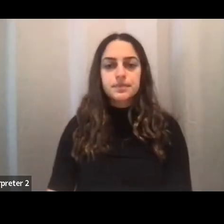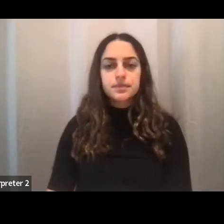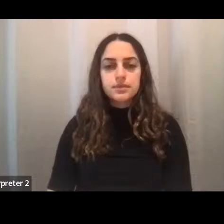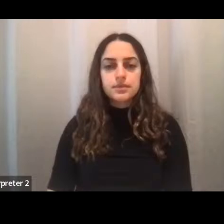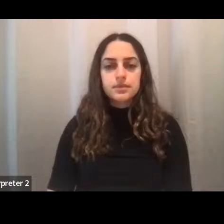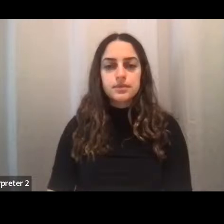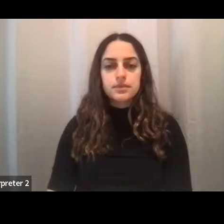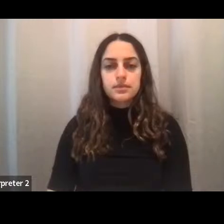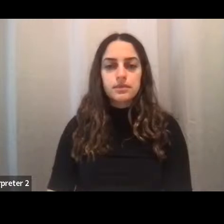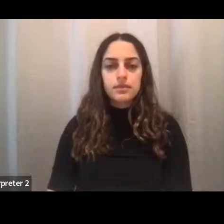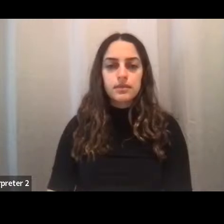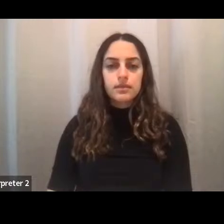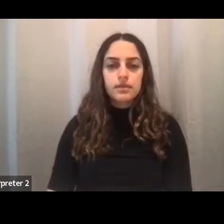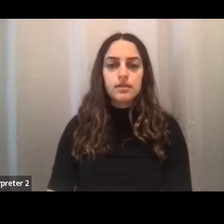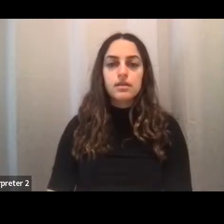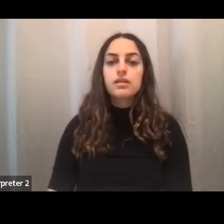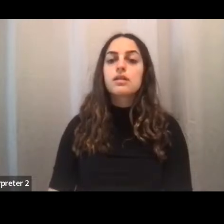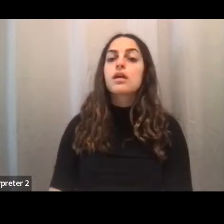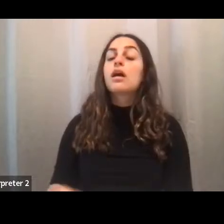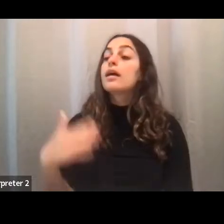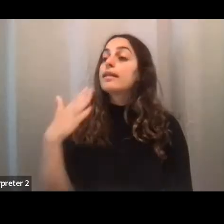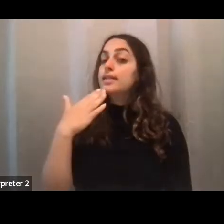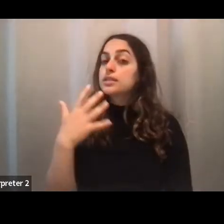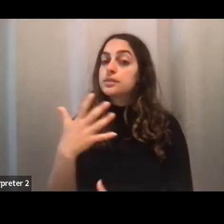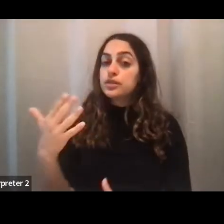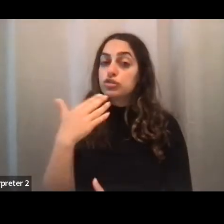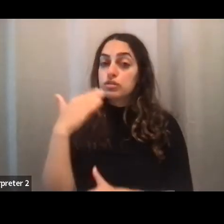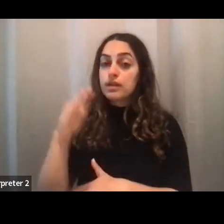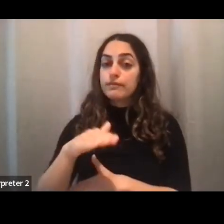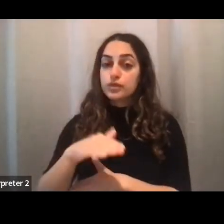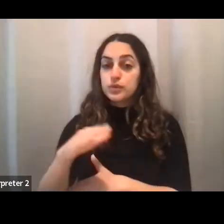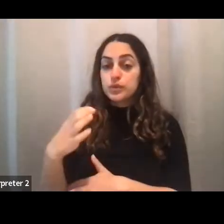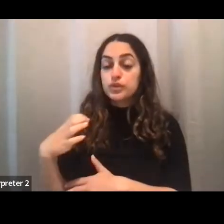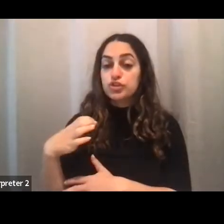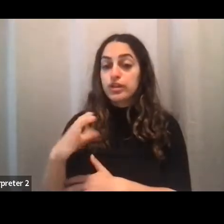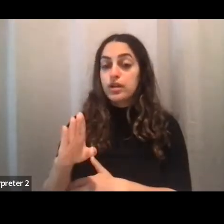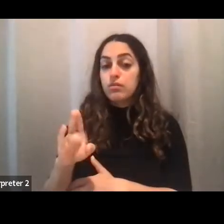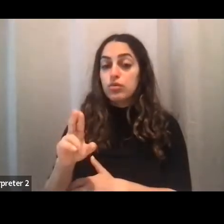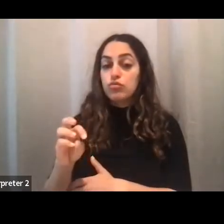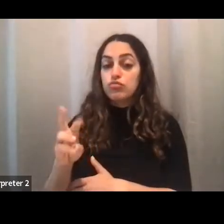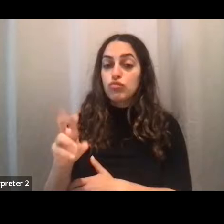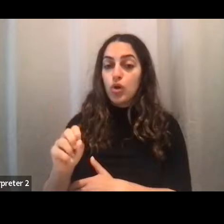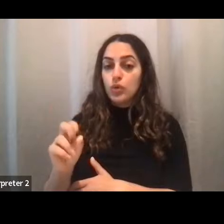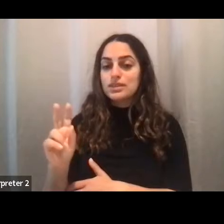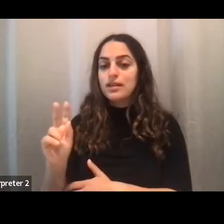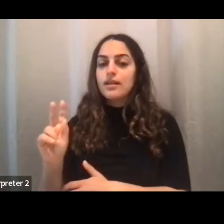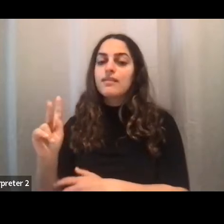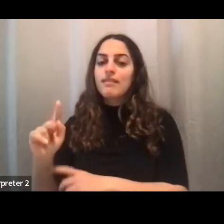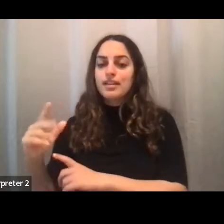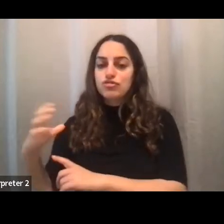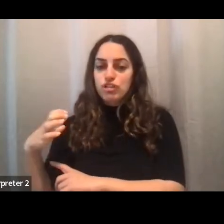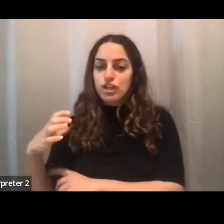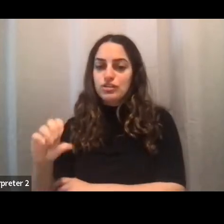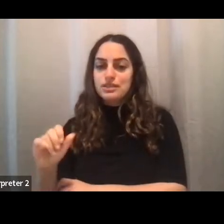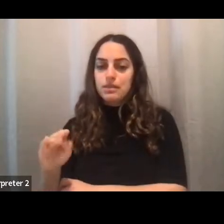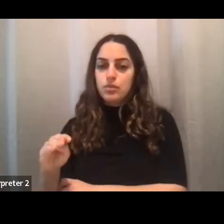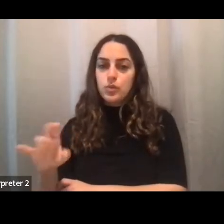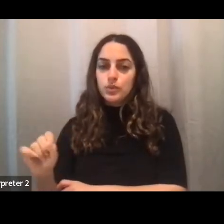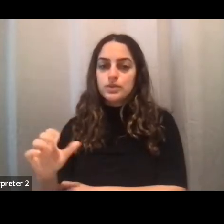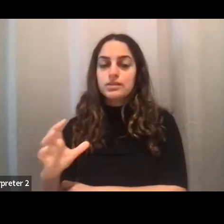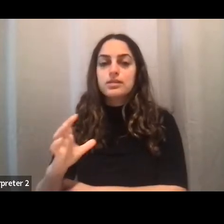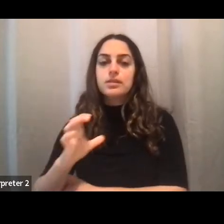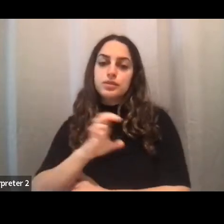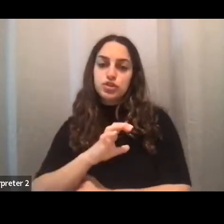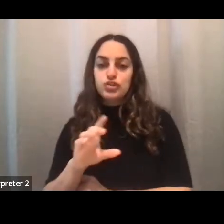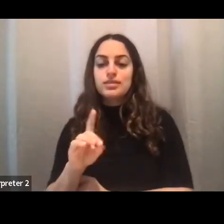thank you very much good afternoon chair burroughs vice chair samuels dylan lucas and